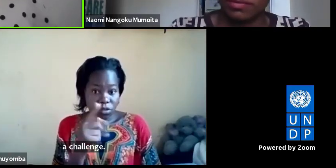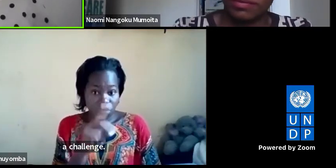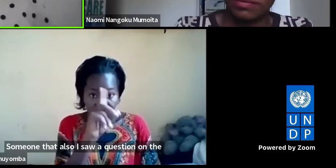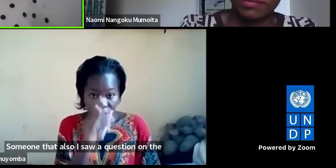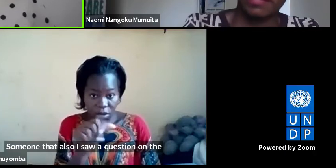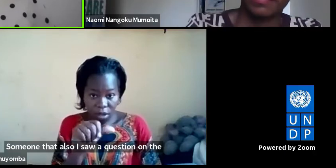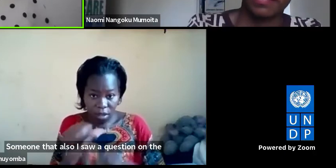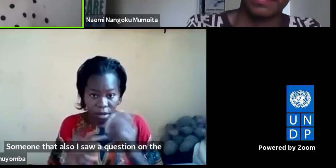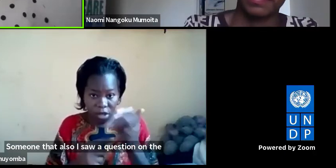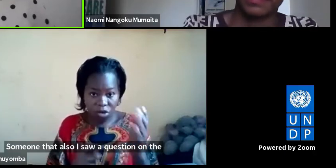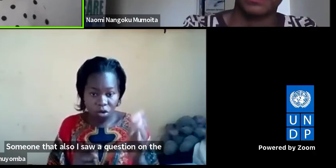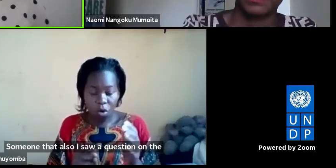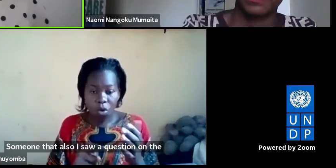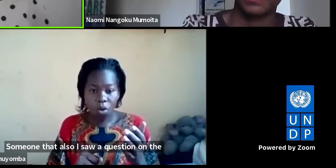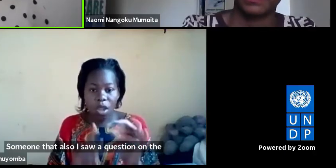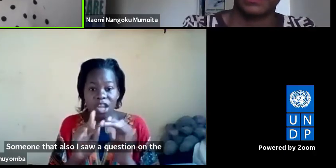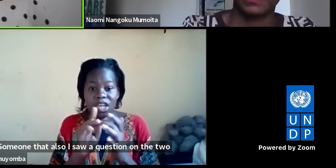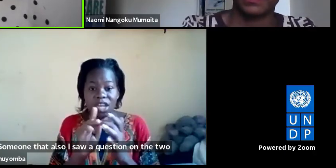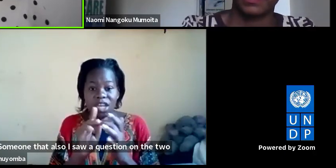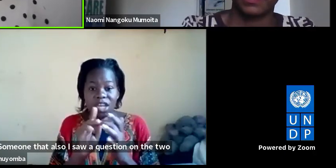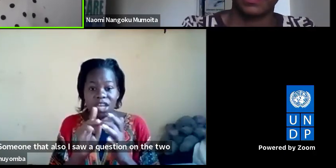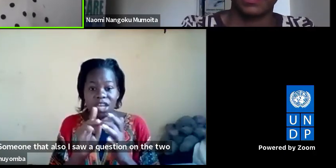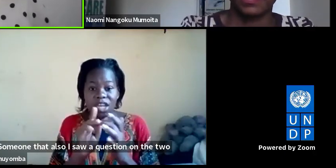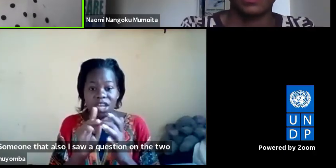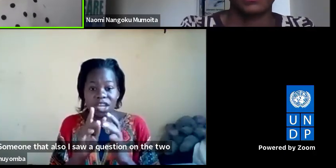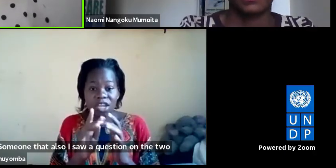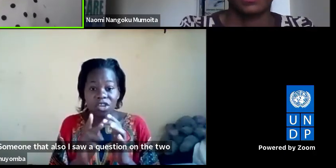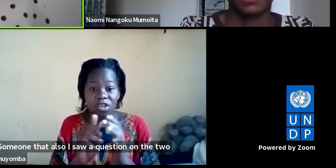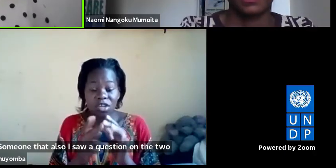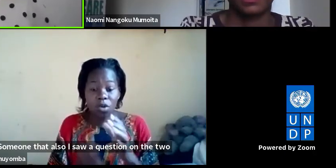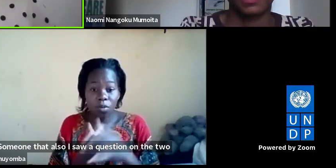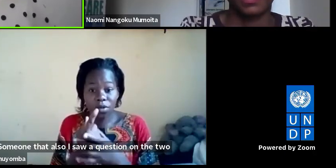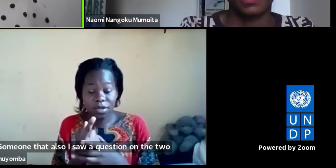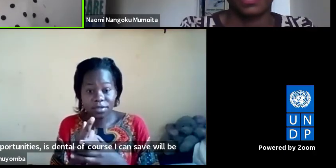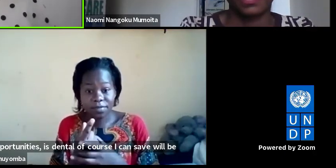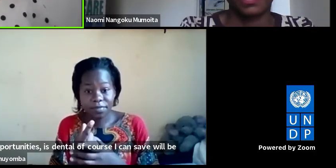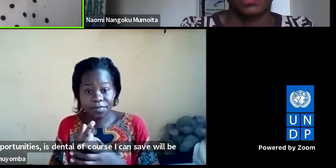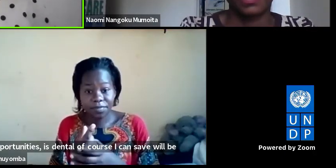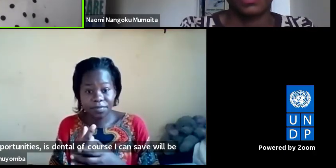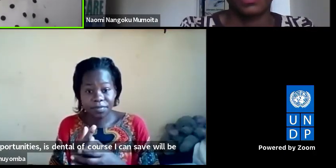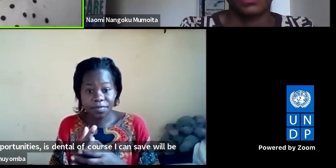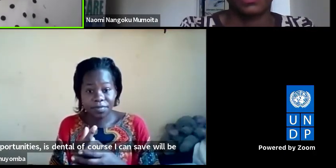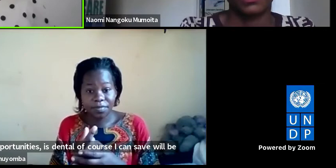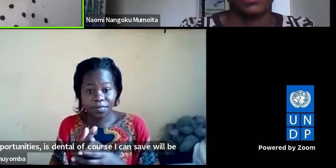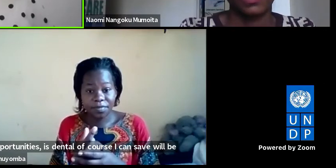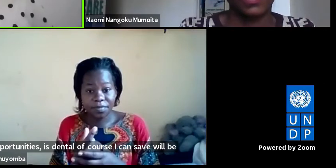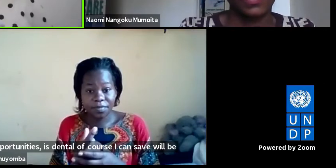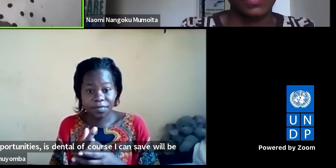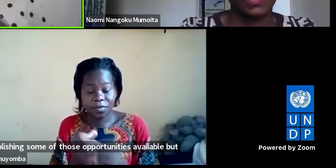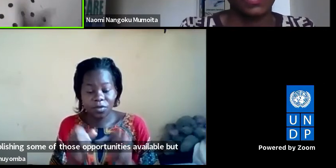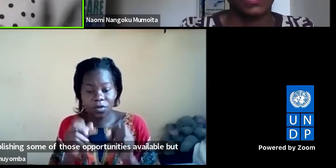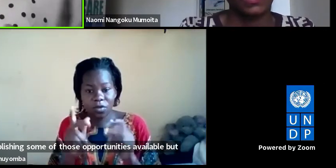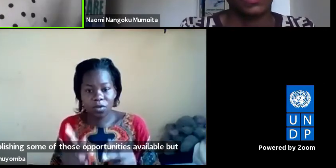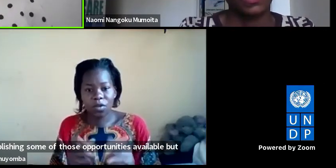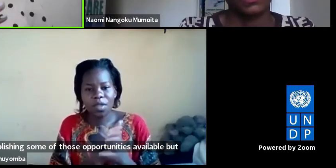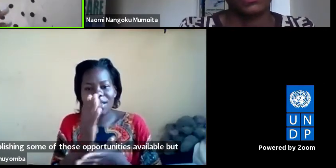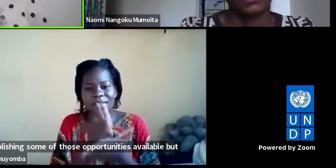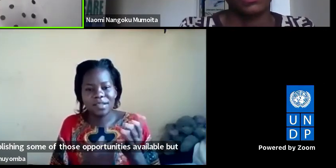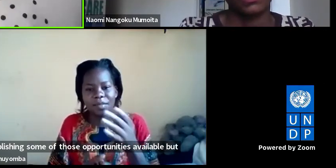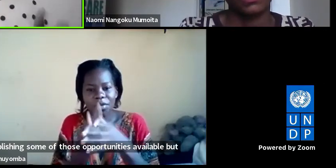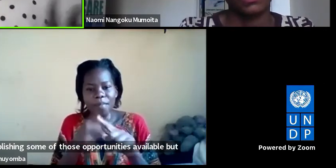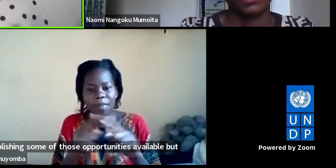opportunities. Incidental, of course, like I said, we'll be publishing some of those opportunities available, but there's also so much